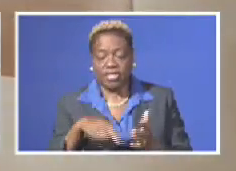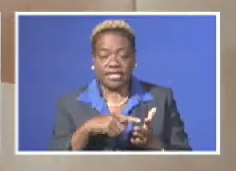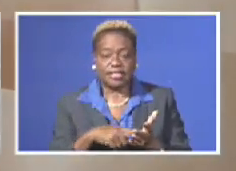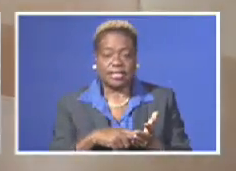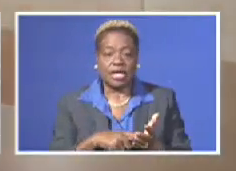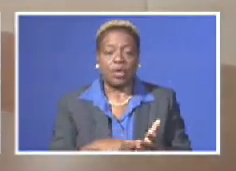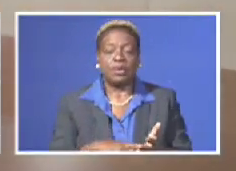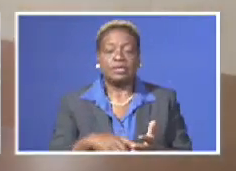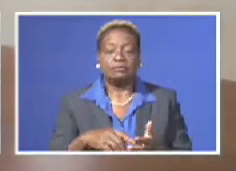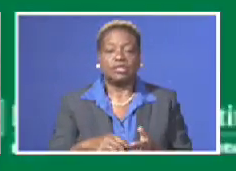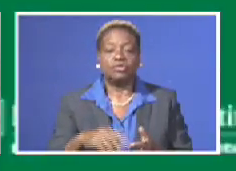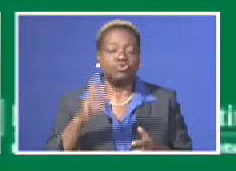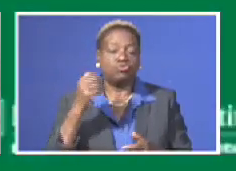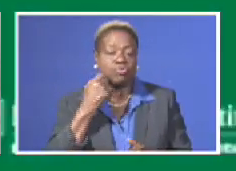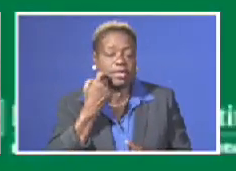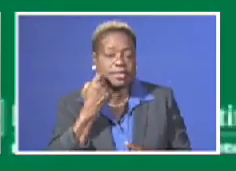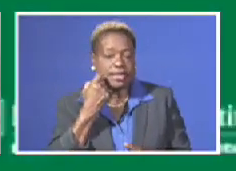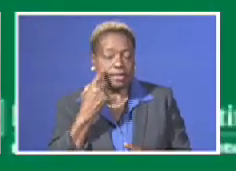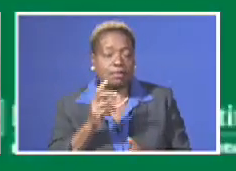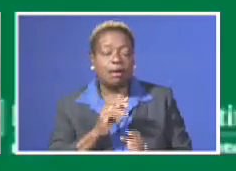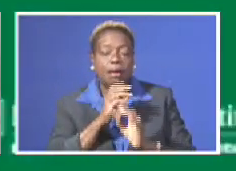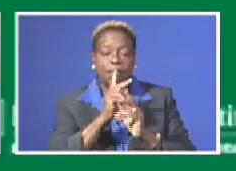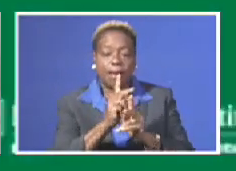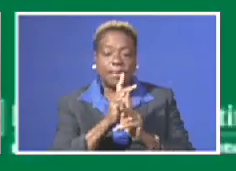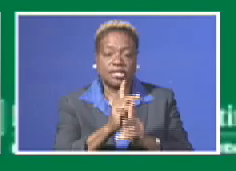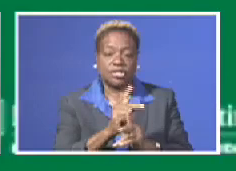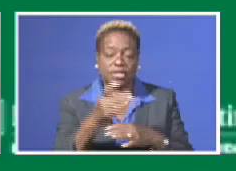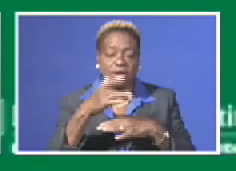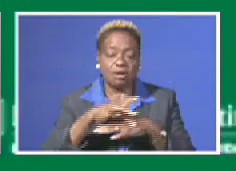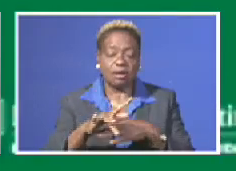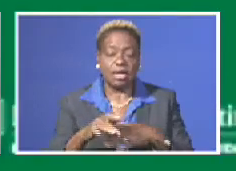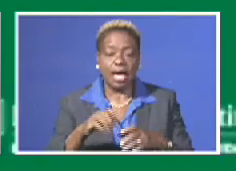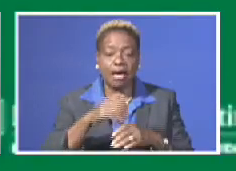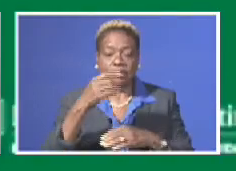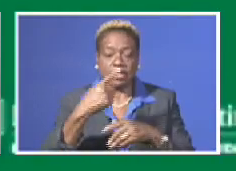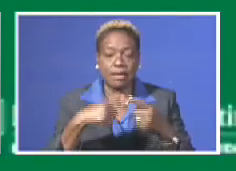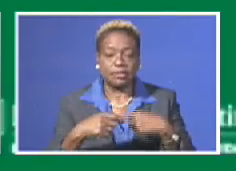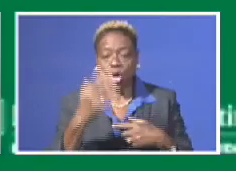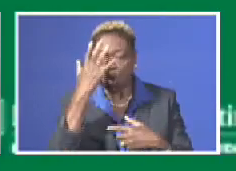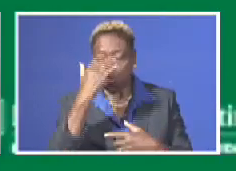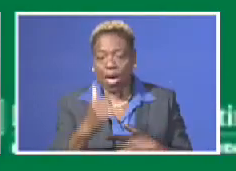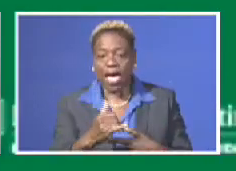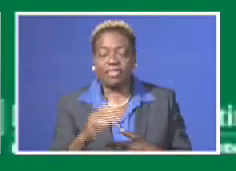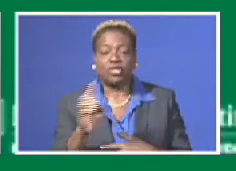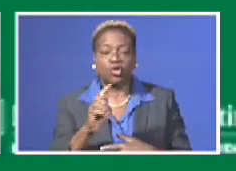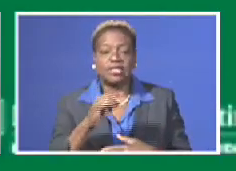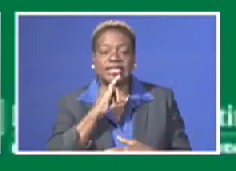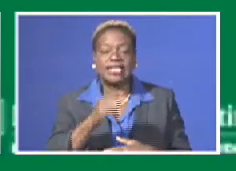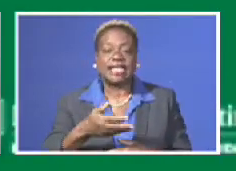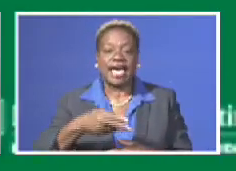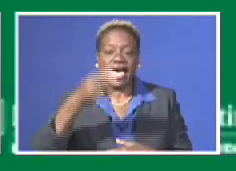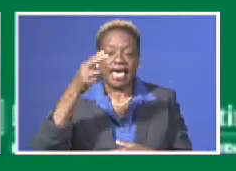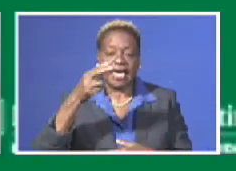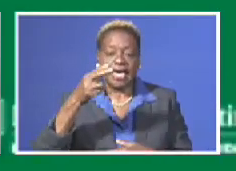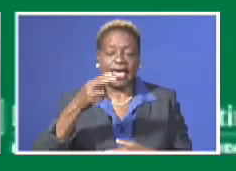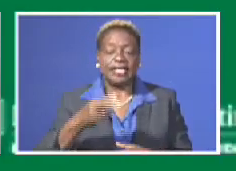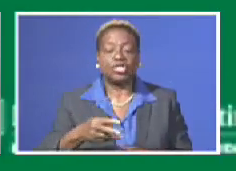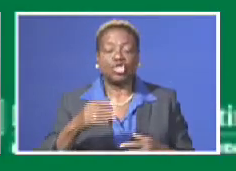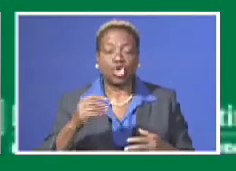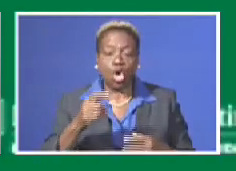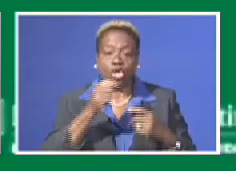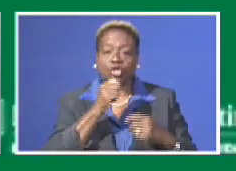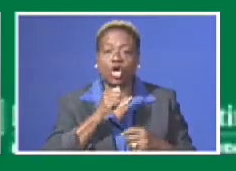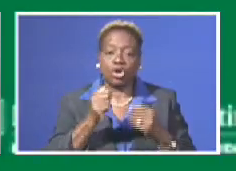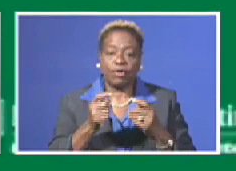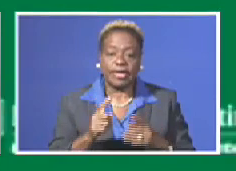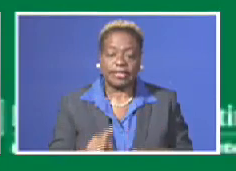published our early outcomes, is that while these doses are very high, number one, it's tolerated very well, and